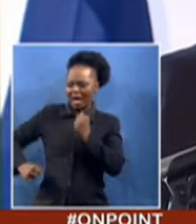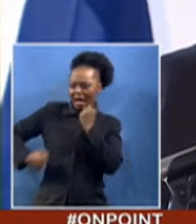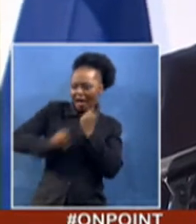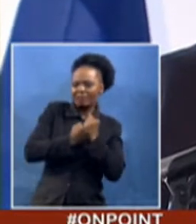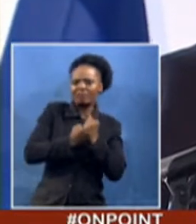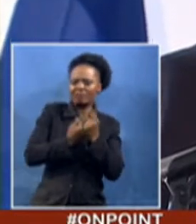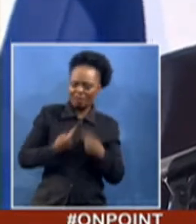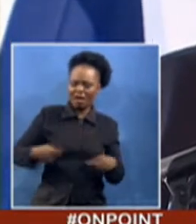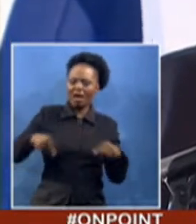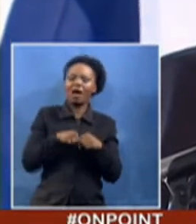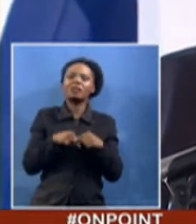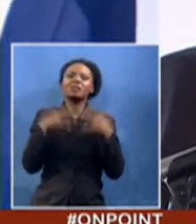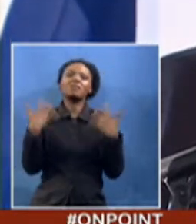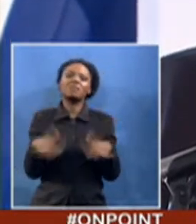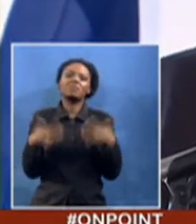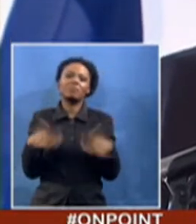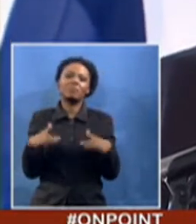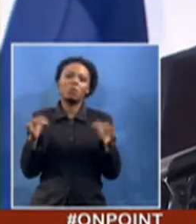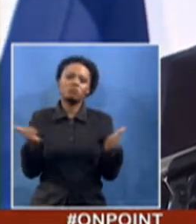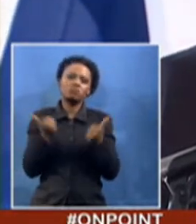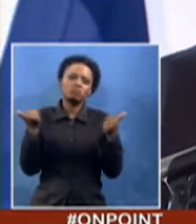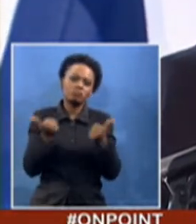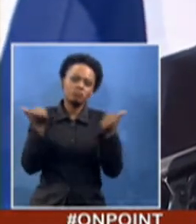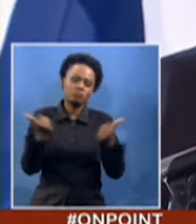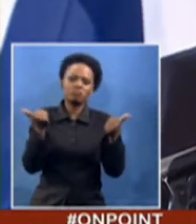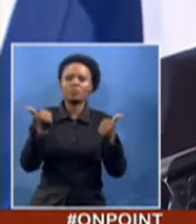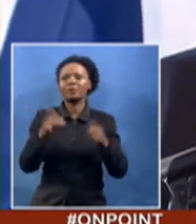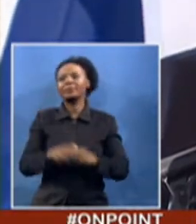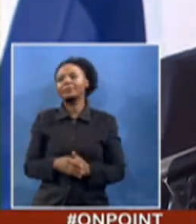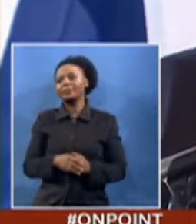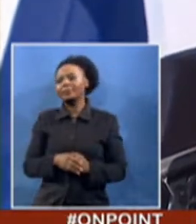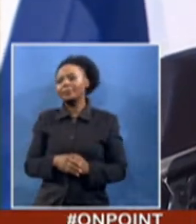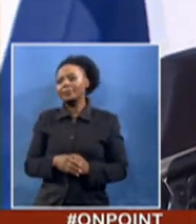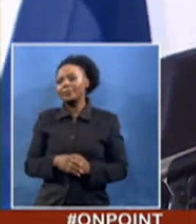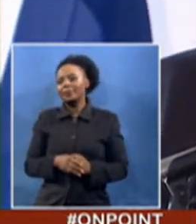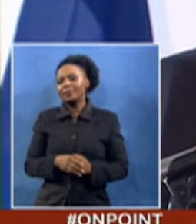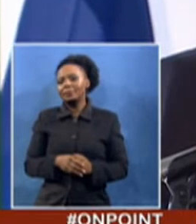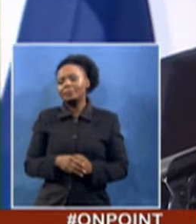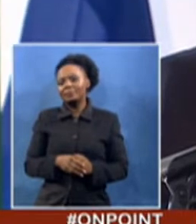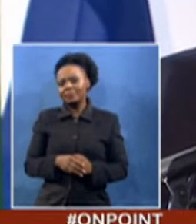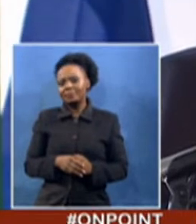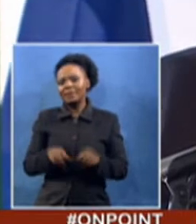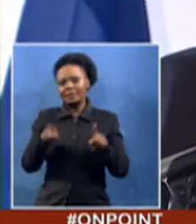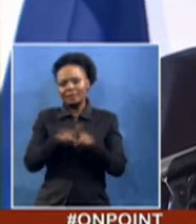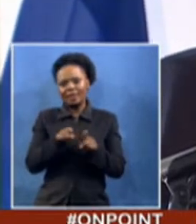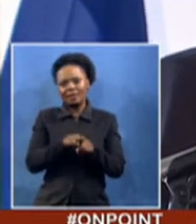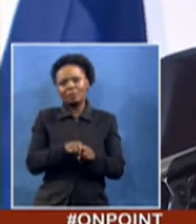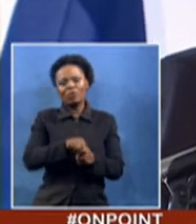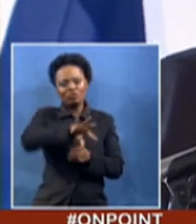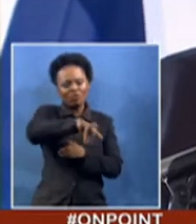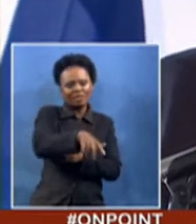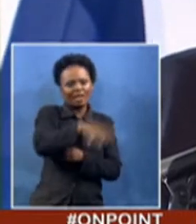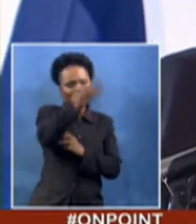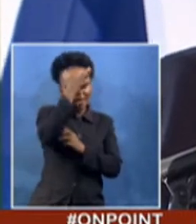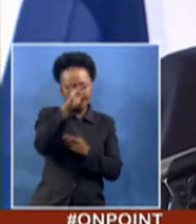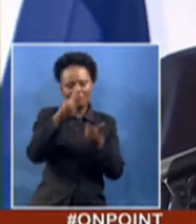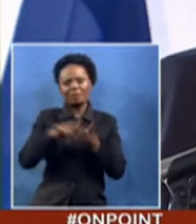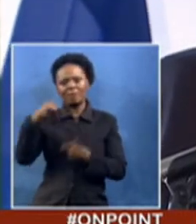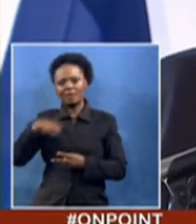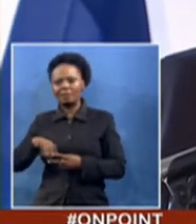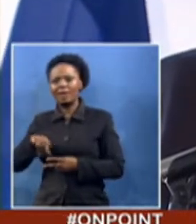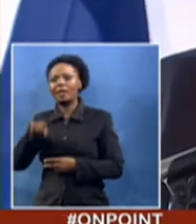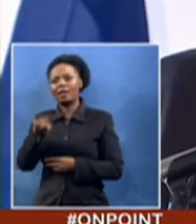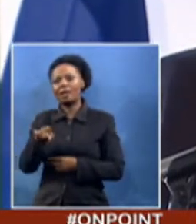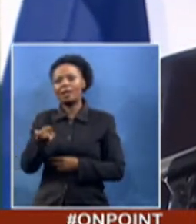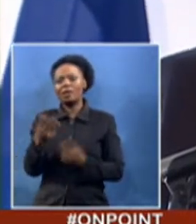us together with the officials of the provincial government and the municipality. To them,